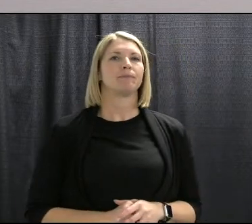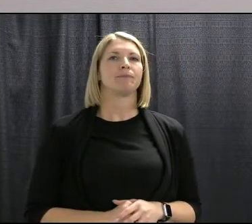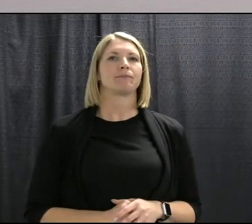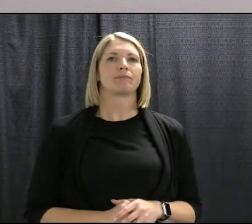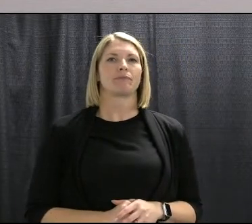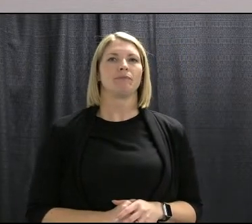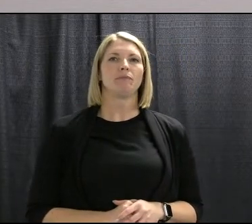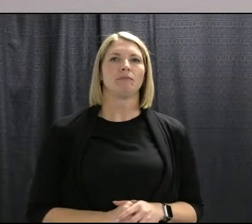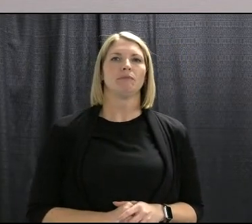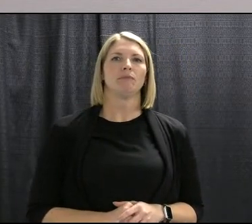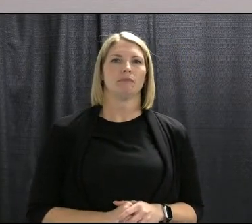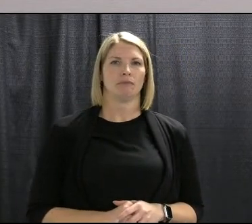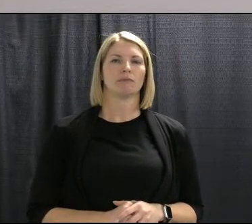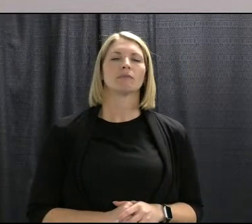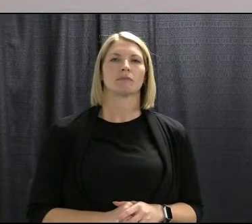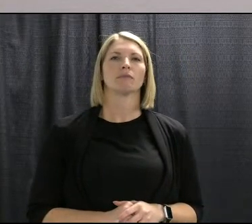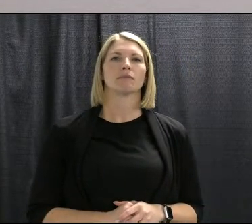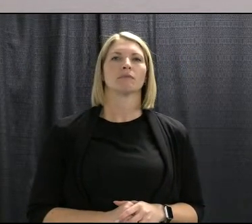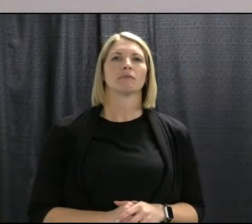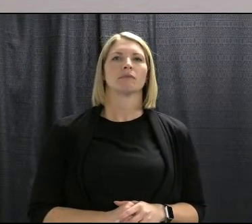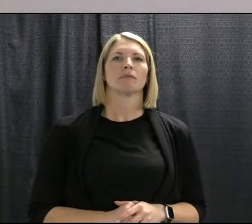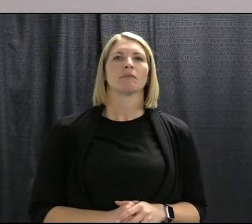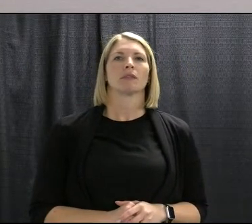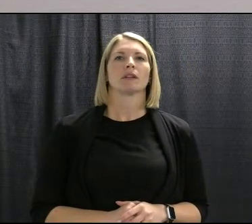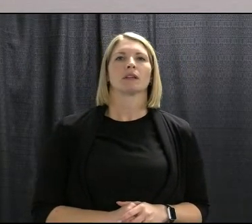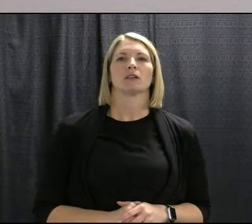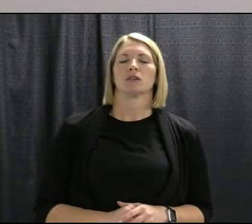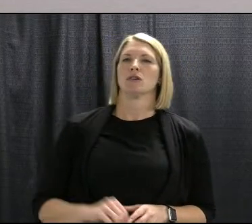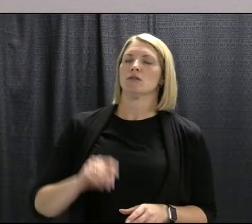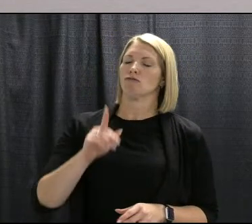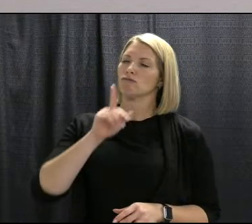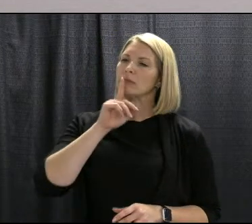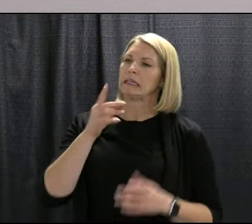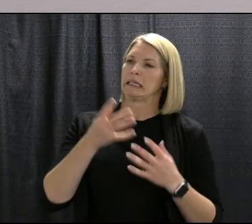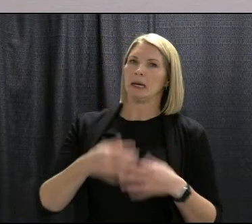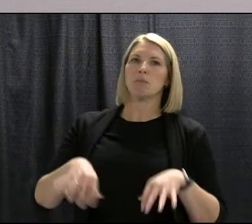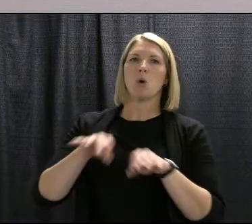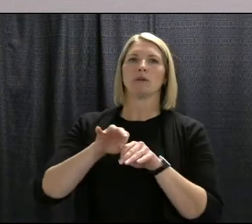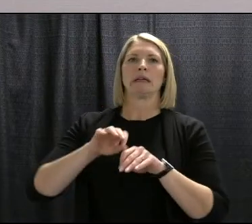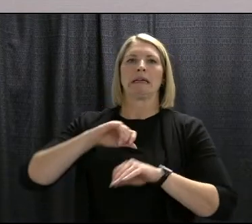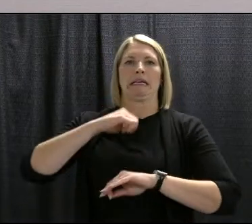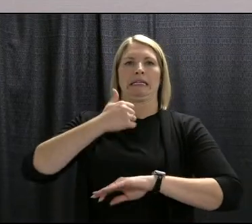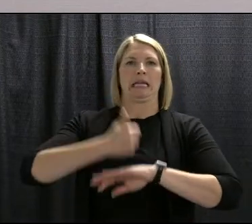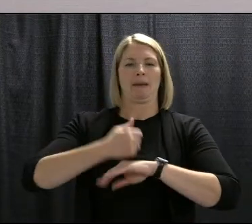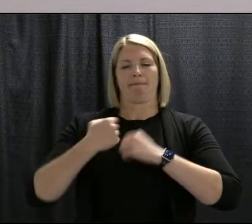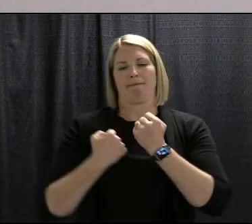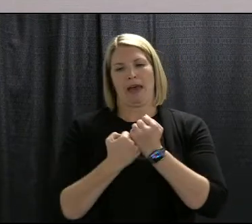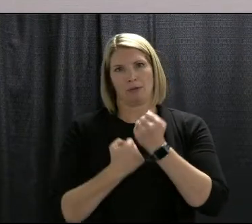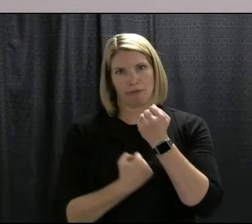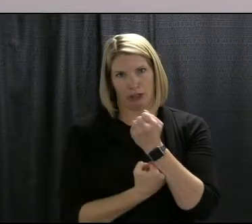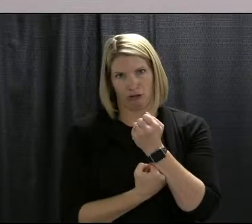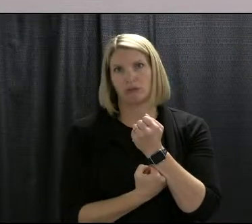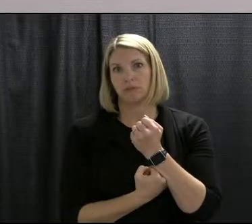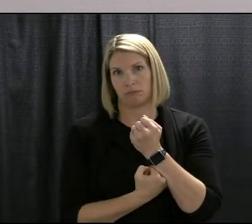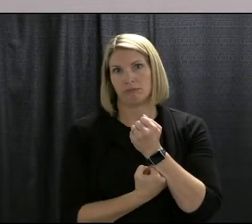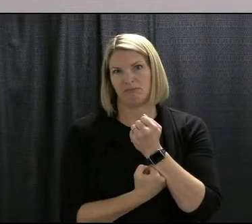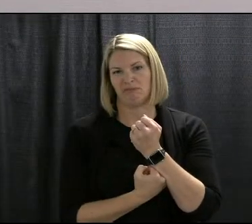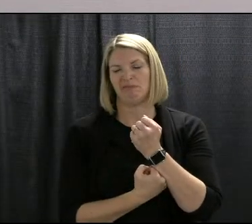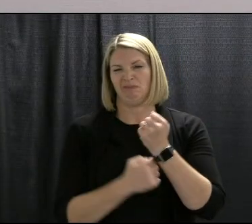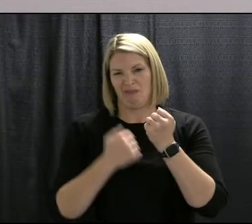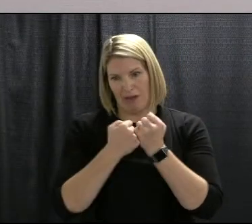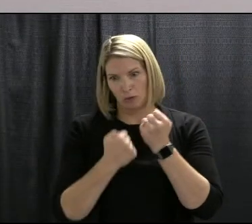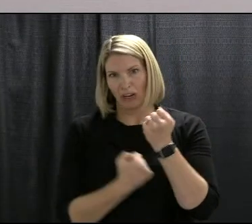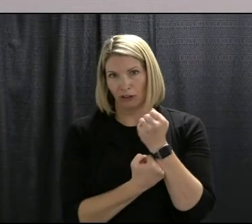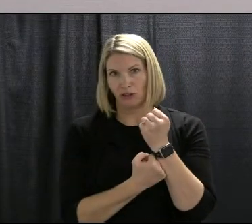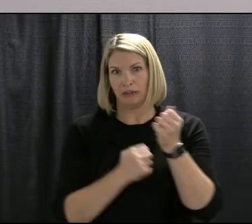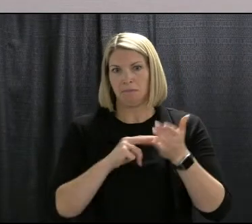It's very important that we've laid out now the framework around pay equity, and we're enshrining it in law. And that is what we're going to bring to